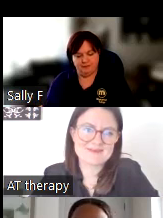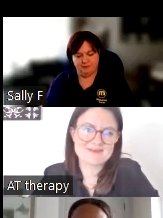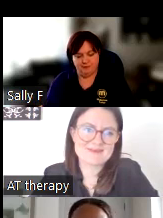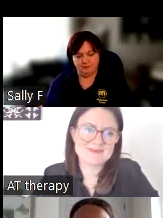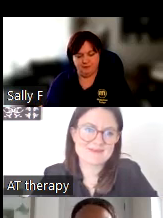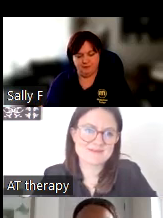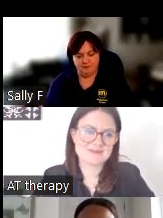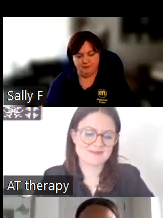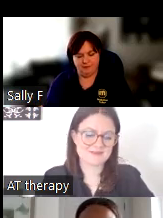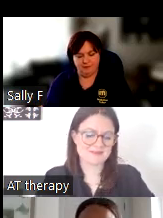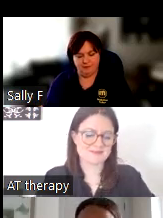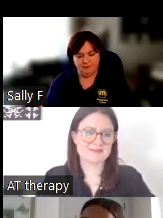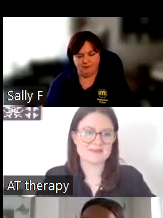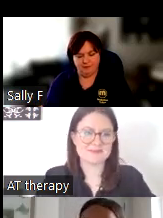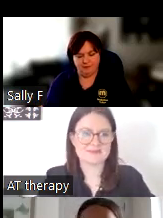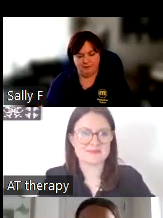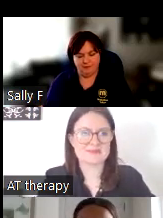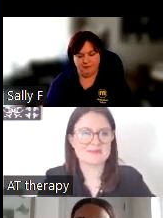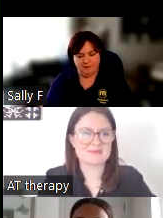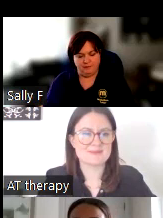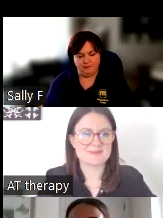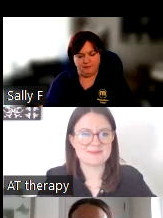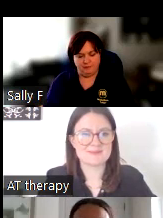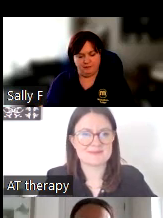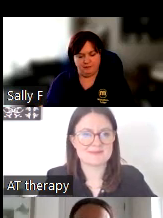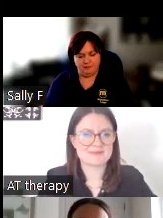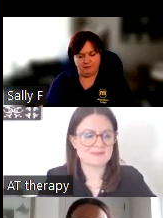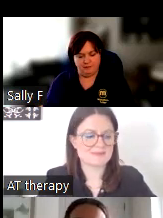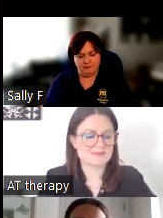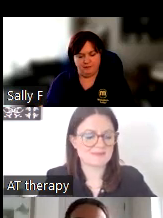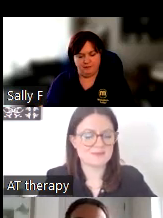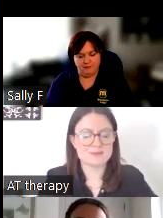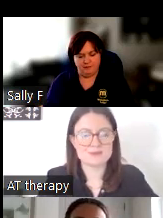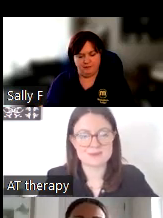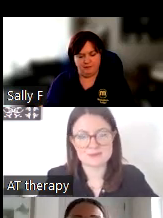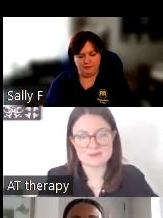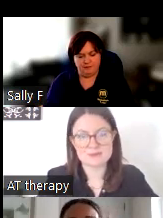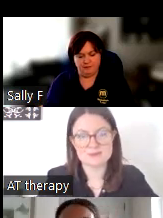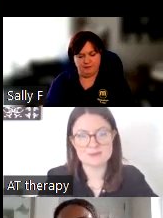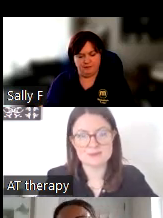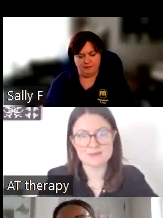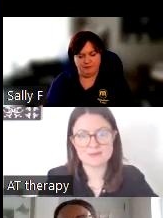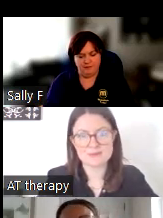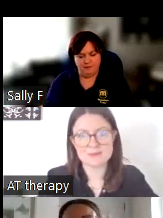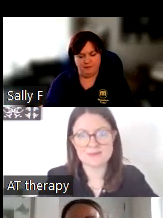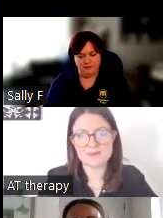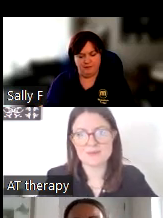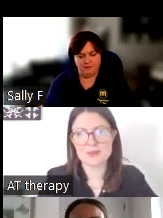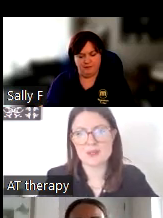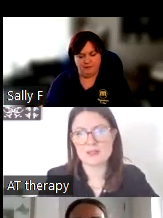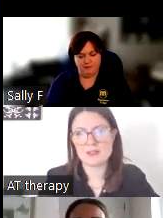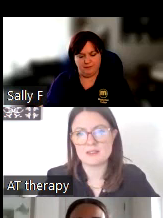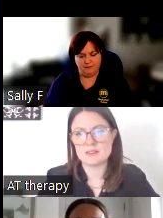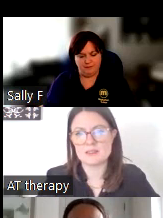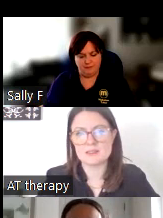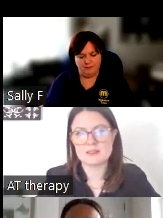can bring your Makaton into emotional literacy works. I've already spoke about using it with really young children, but you might then begin to use it with